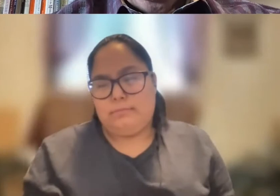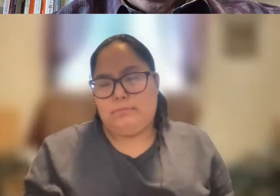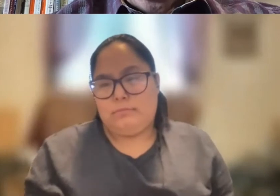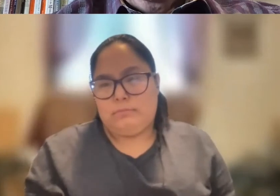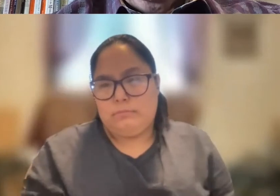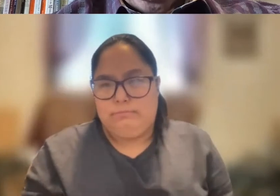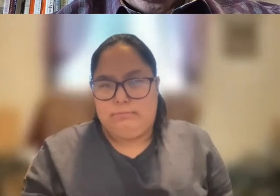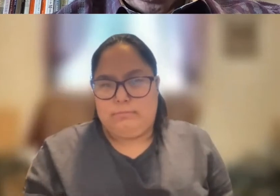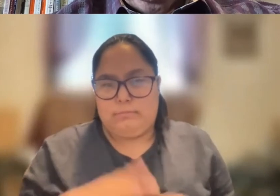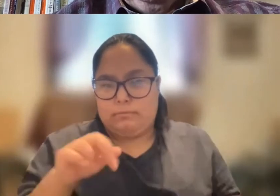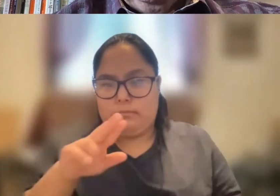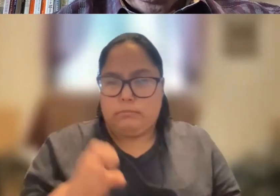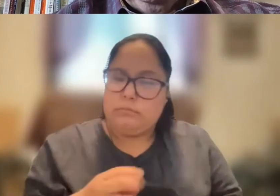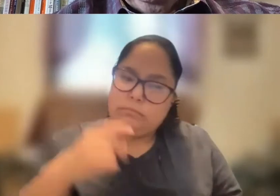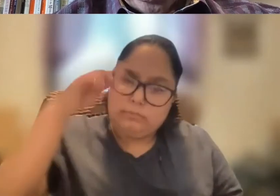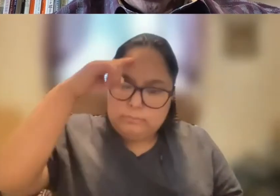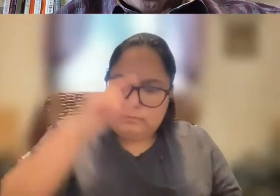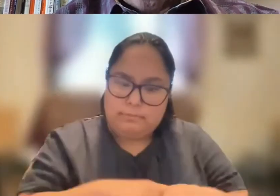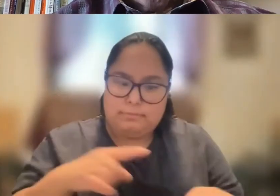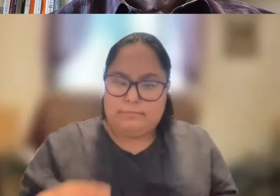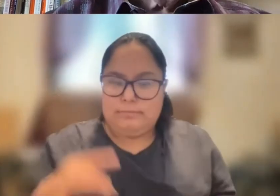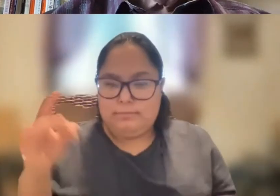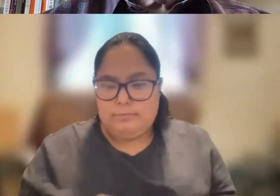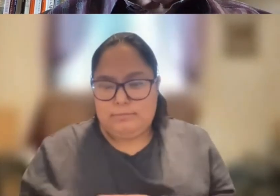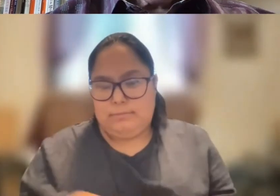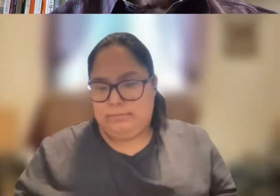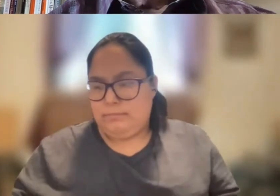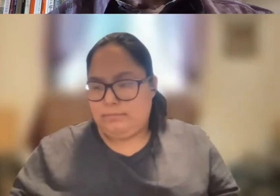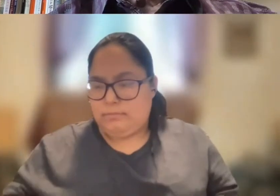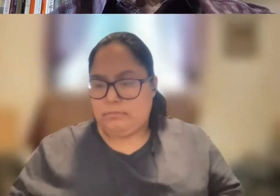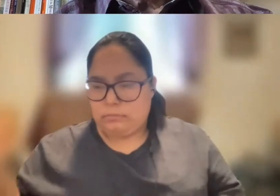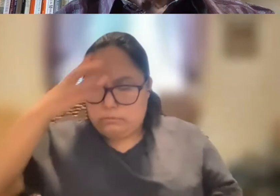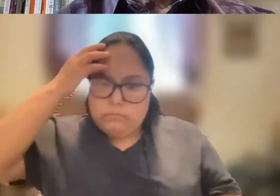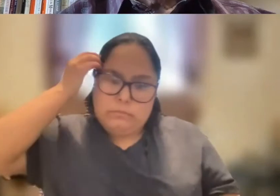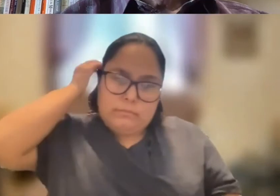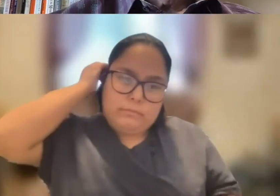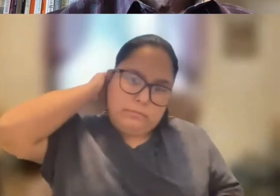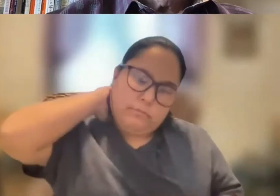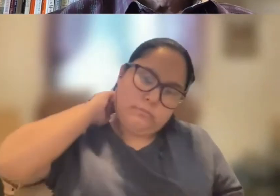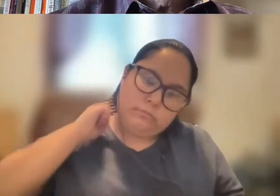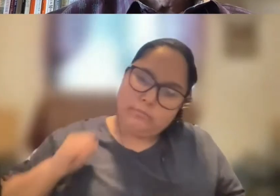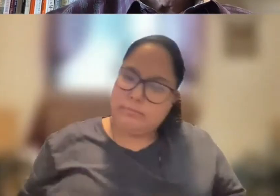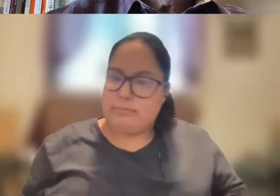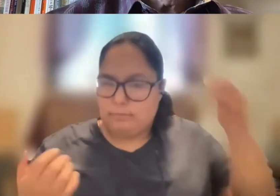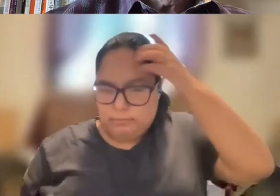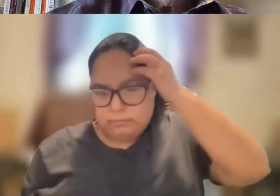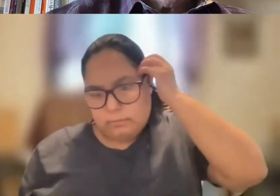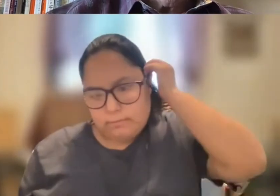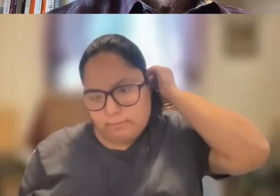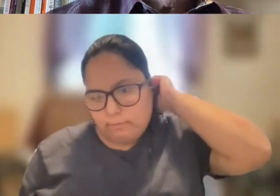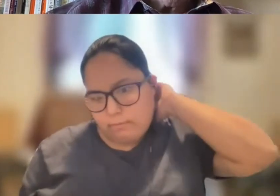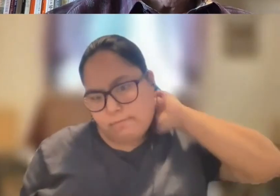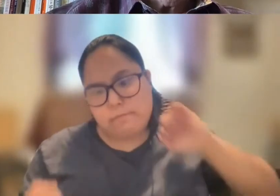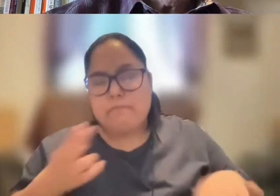we've got somebody like Eric in charge of dining out. So we're not always out to cure cancer. It's got to be